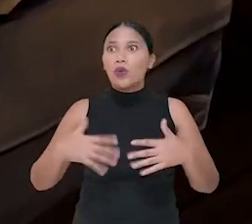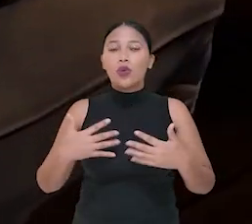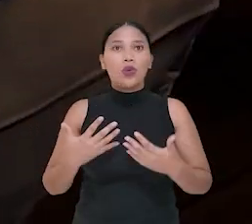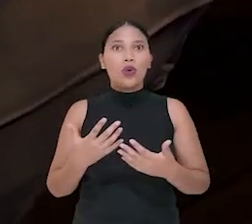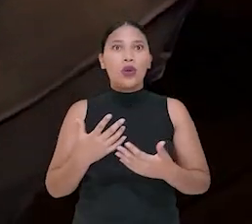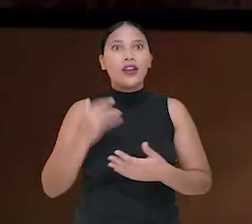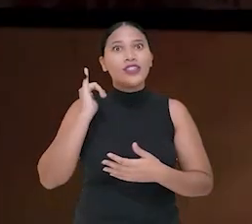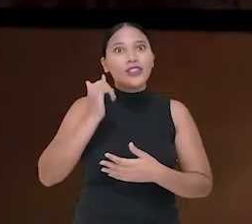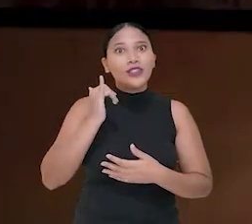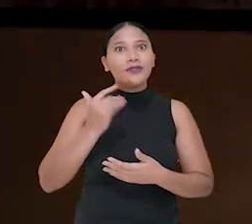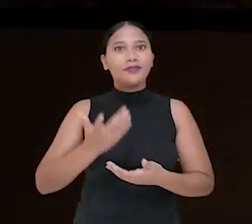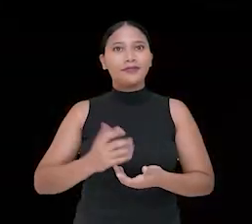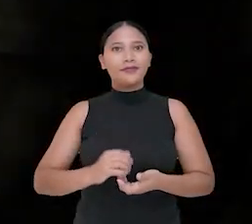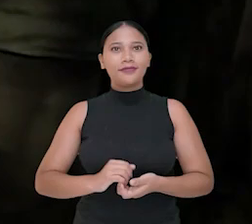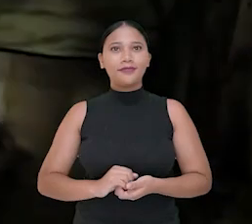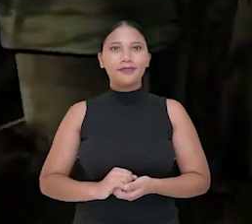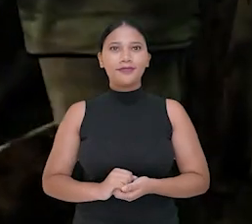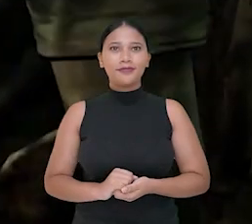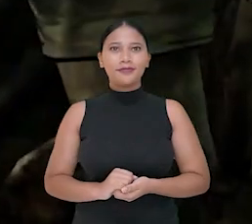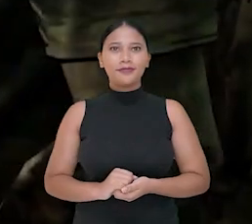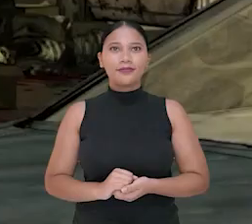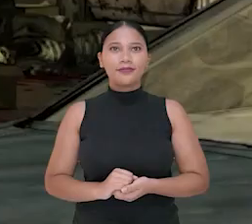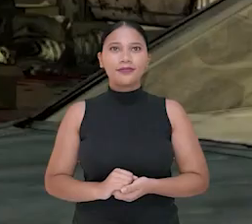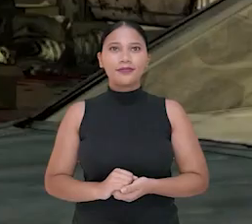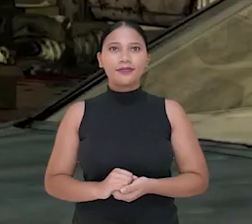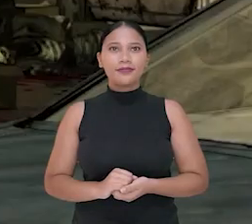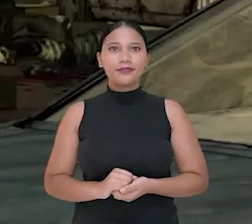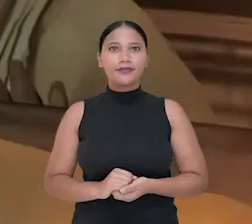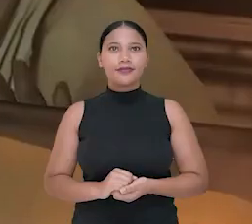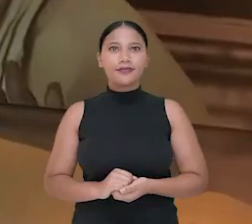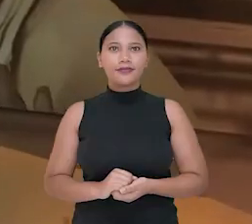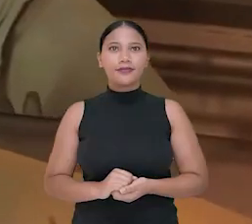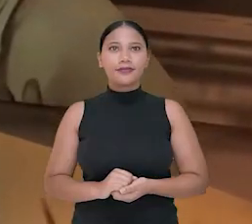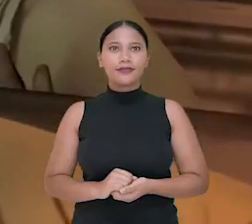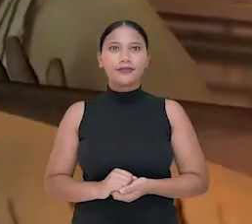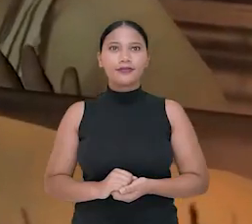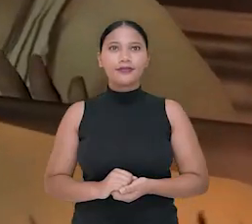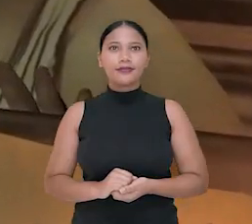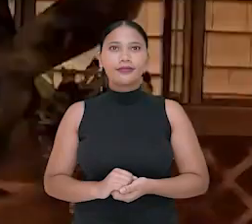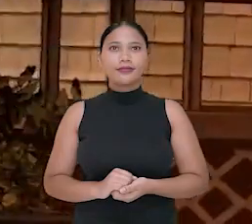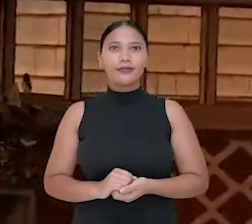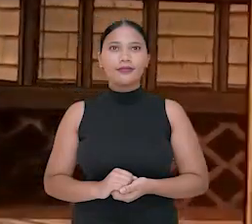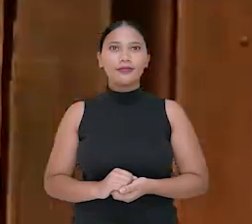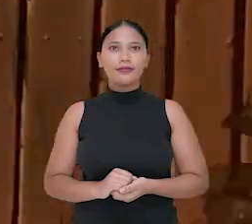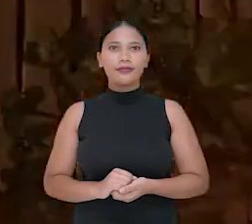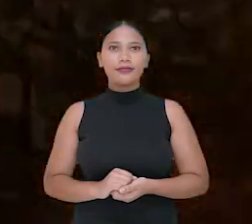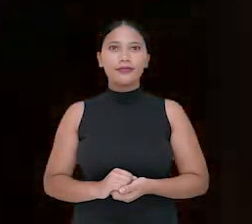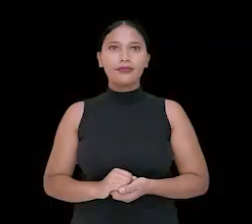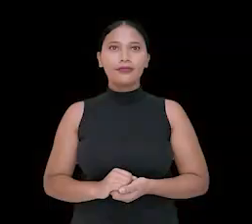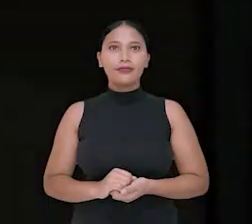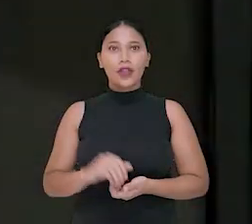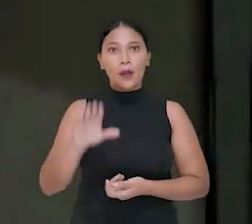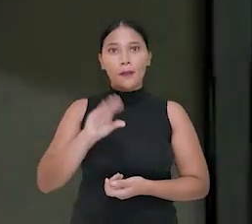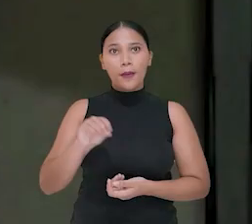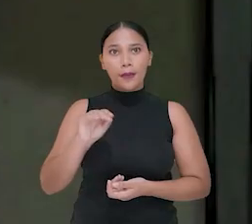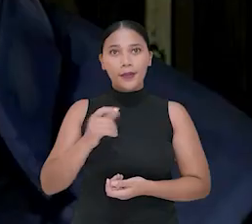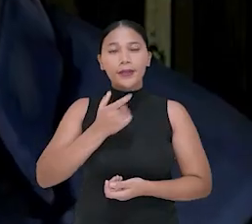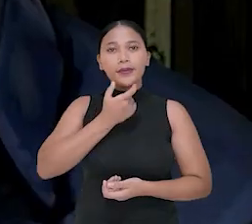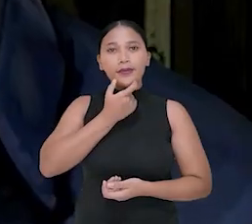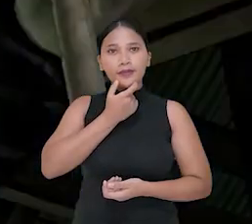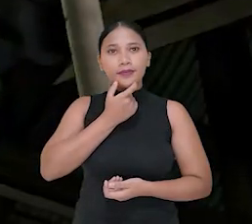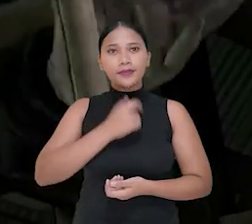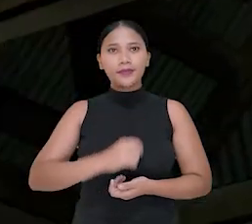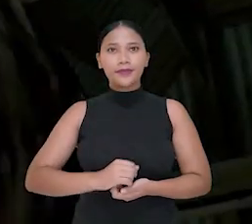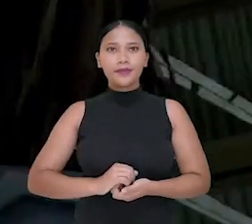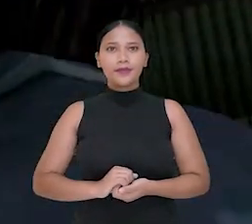e envolvente. Those things are all over the damn place. Are you trying to get out of here? Because you should be. I know who you